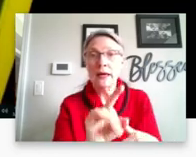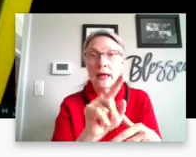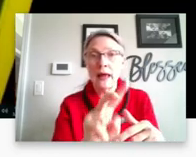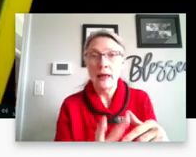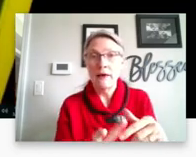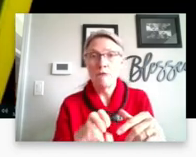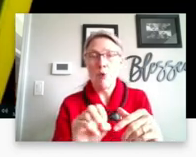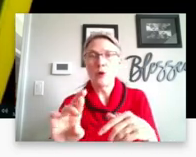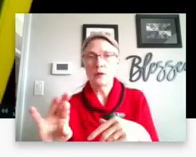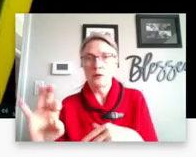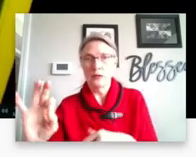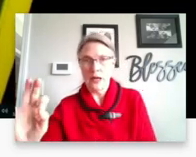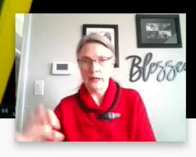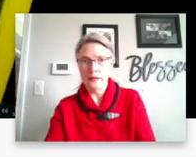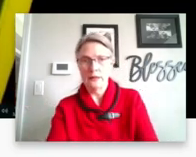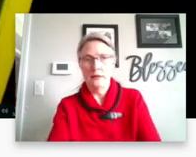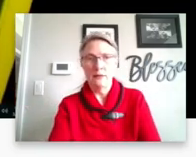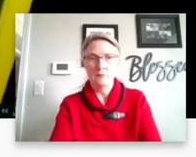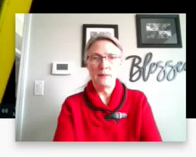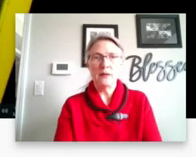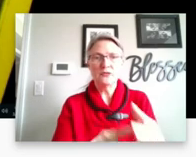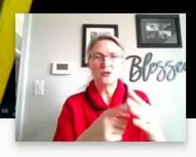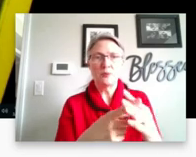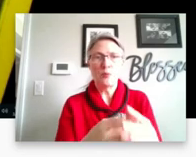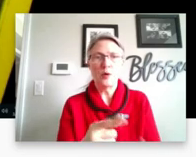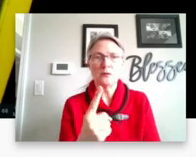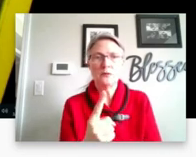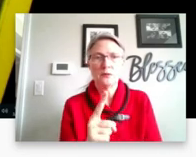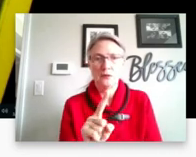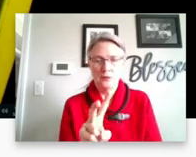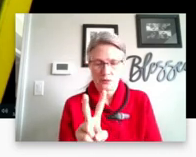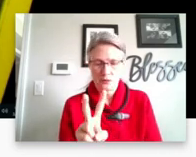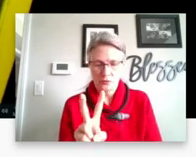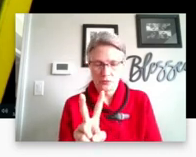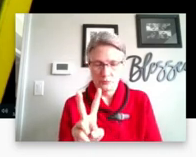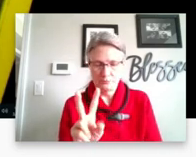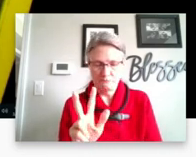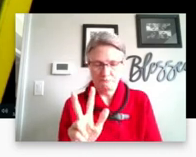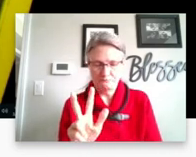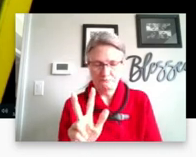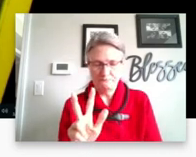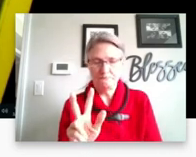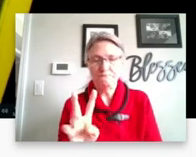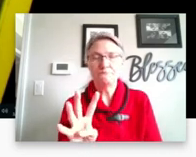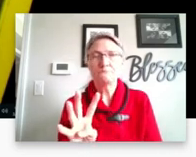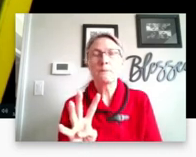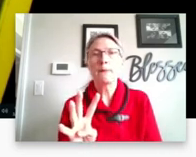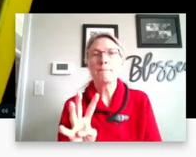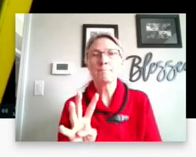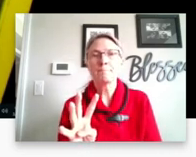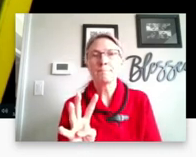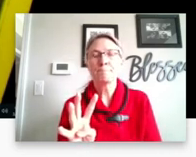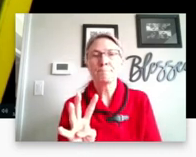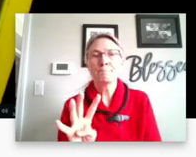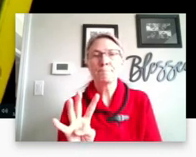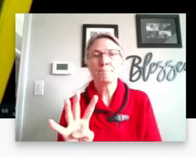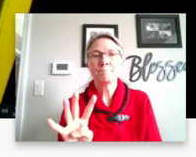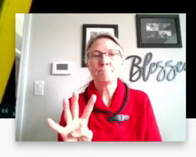even 9. So I might start by going 1, 2, 3,